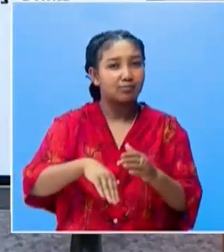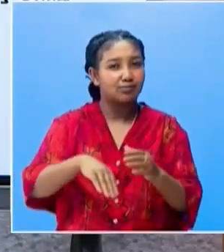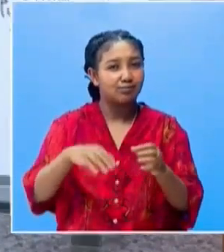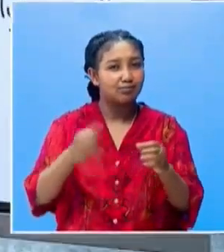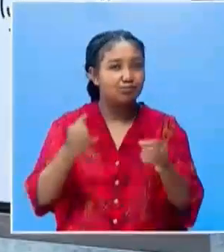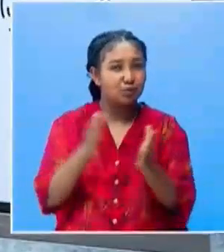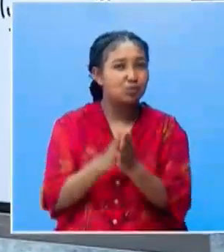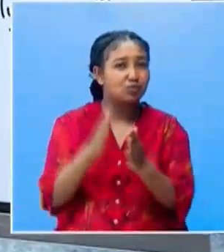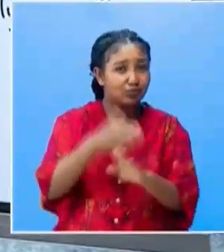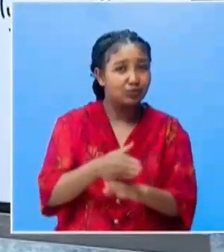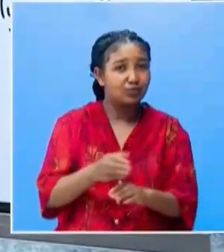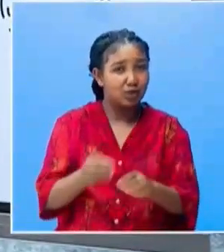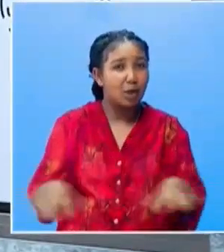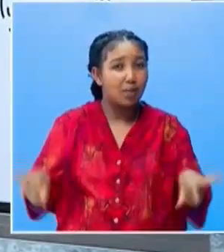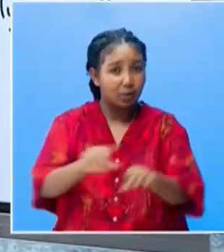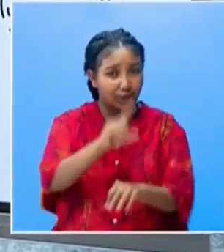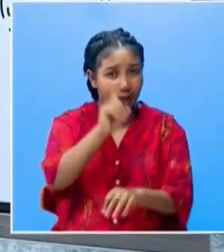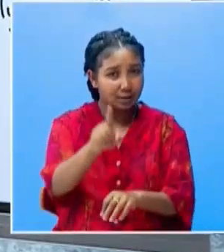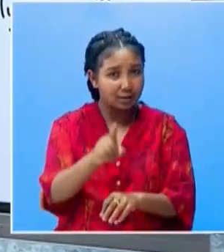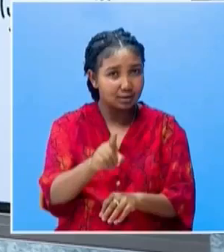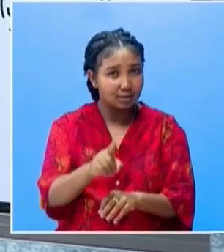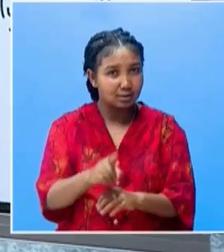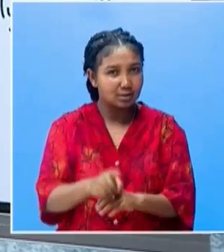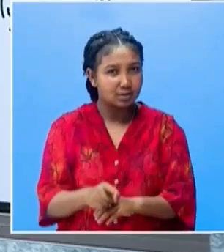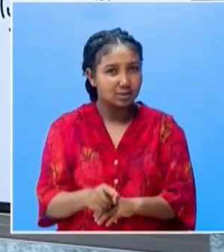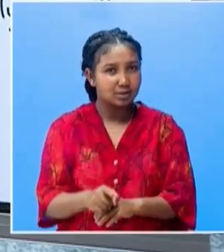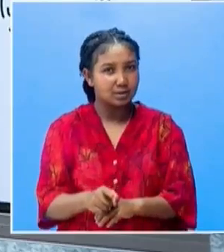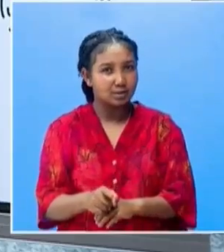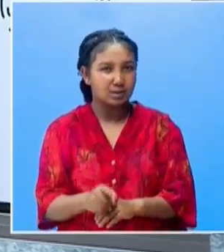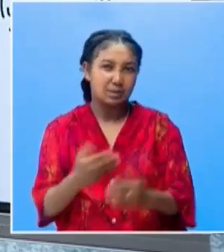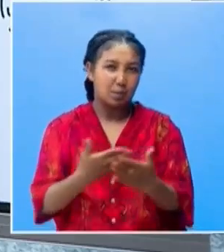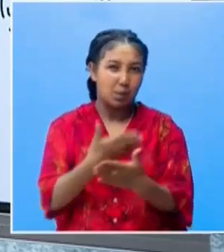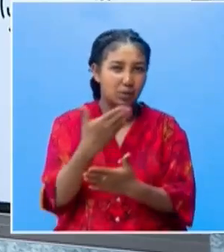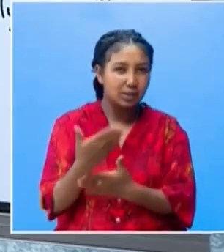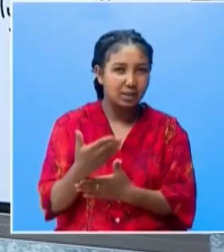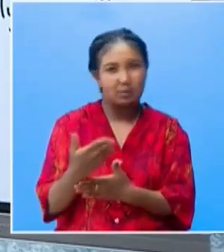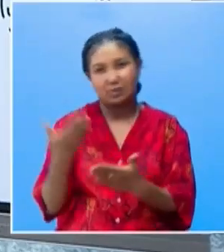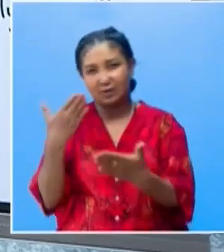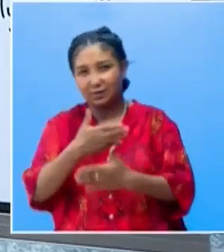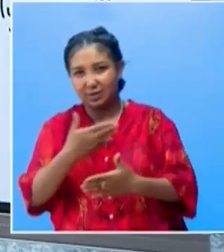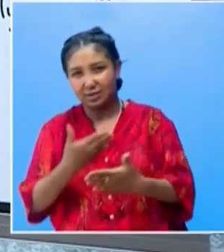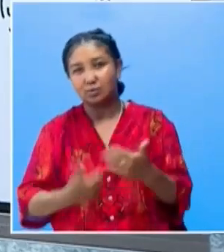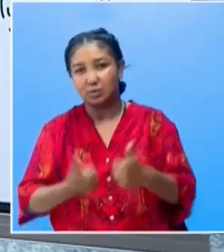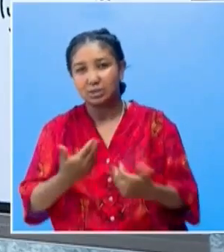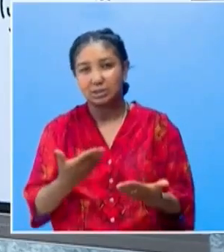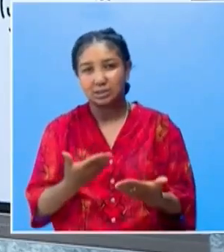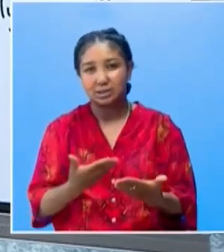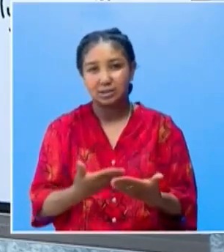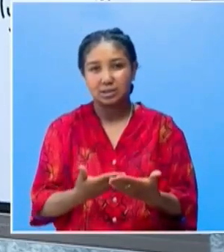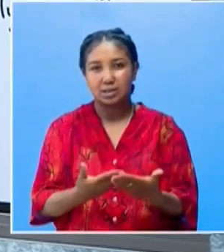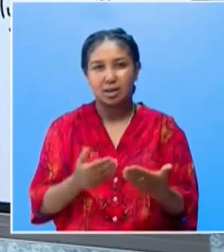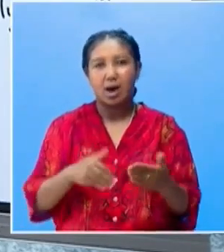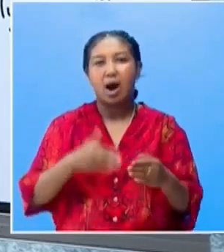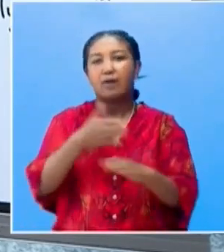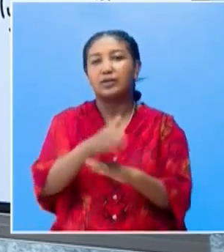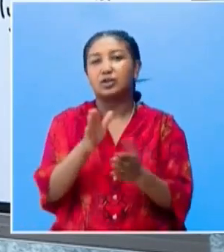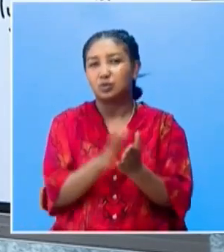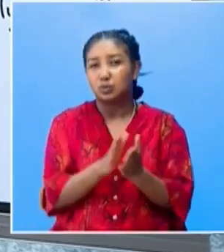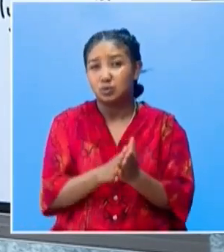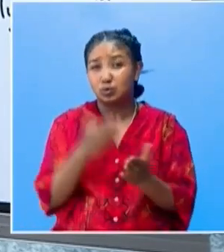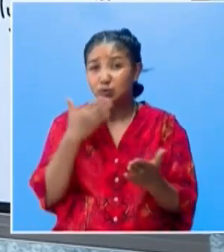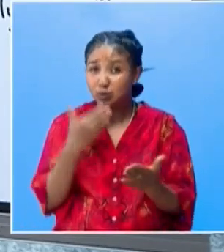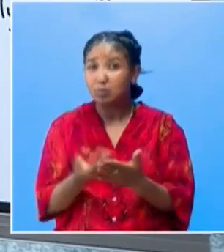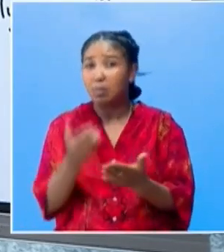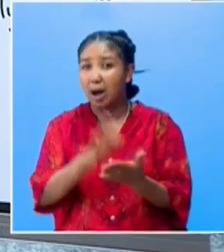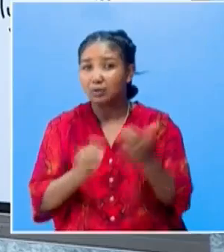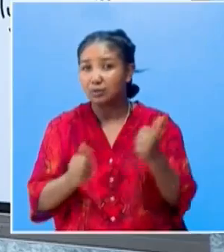is important? I mean, is it only in the mornings and evenings? How about after school? You are asking for